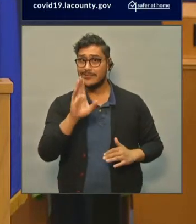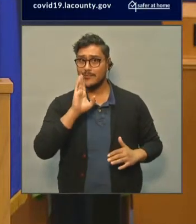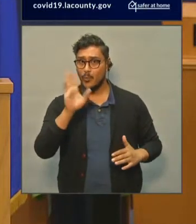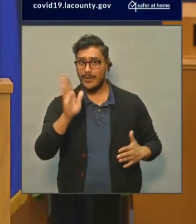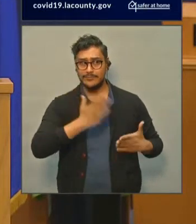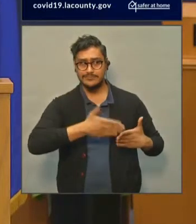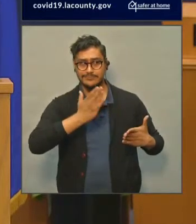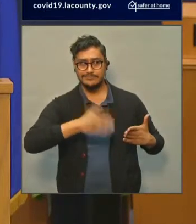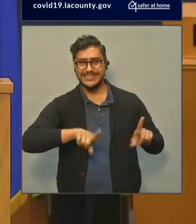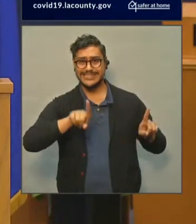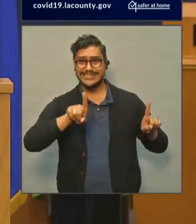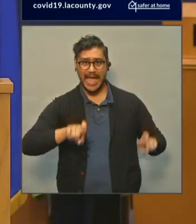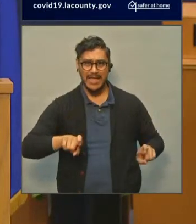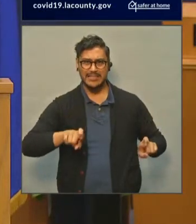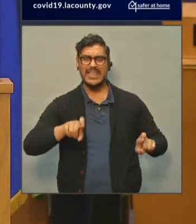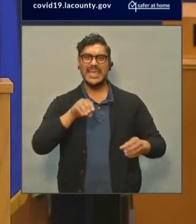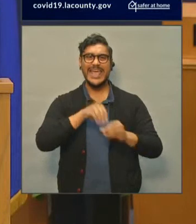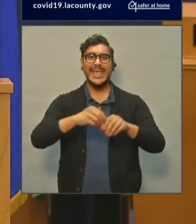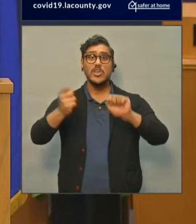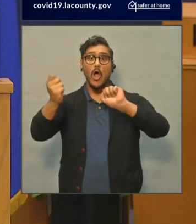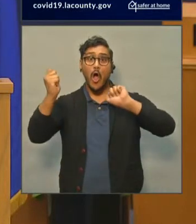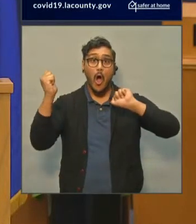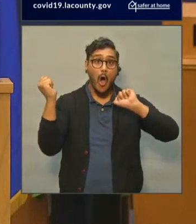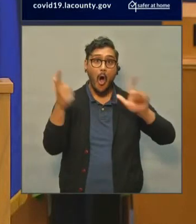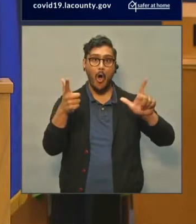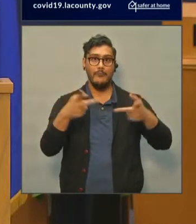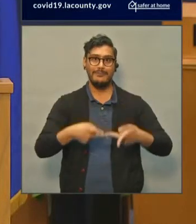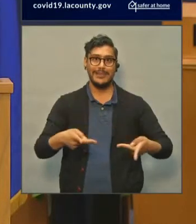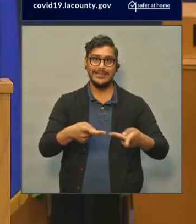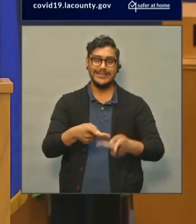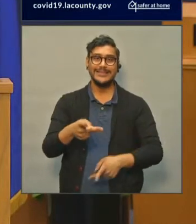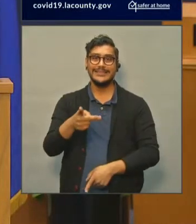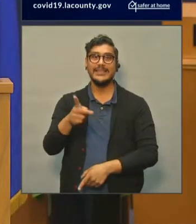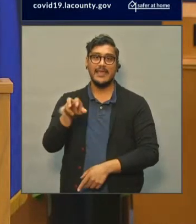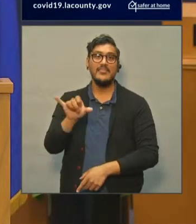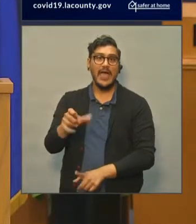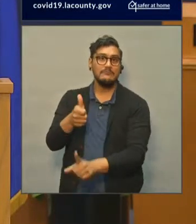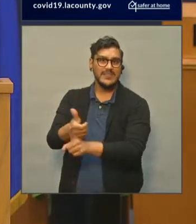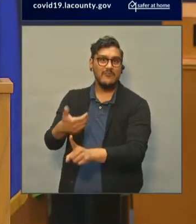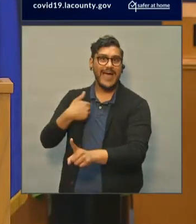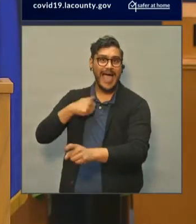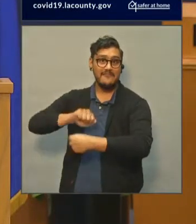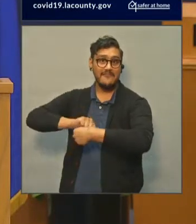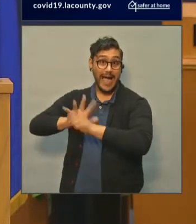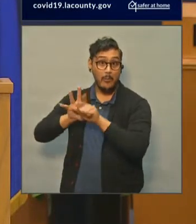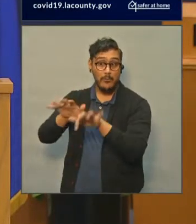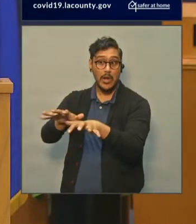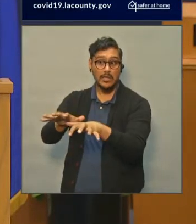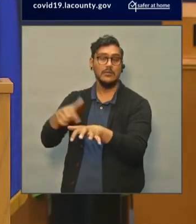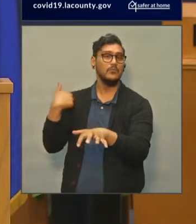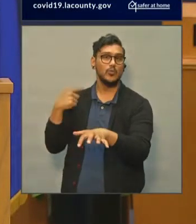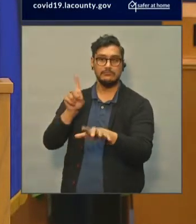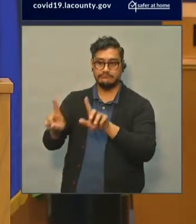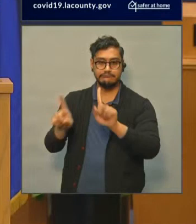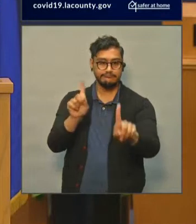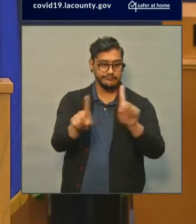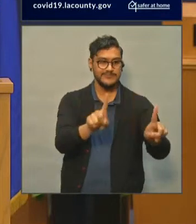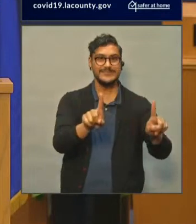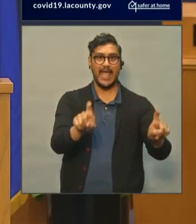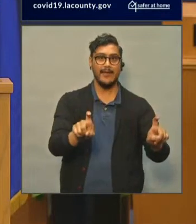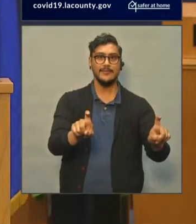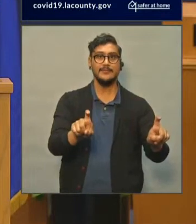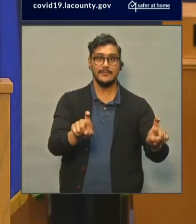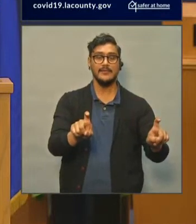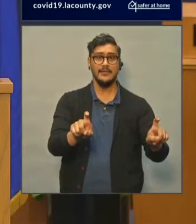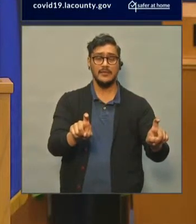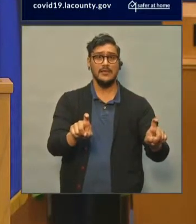testing in all of the facilities where we're experiencing outbreaks by the middle of next week. We have teams that are out there